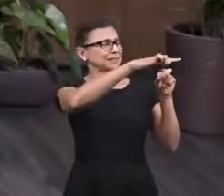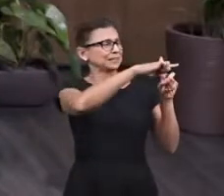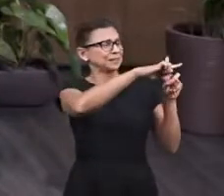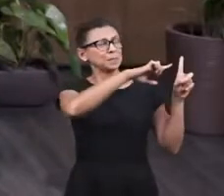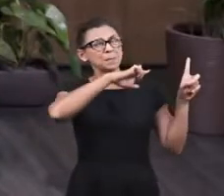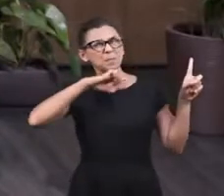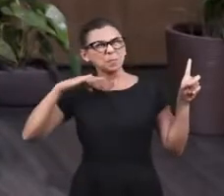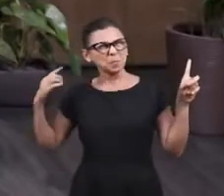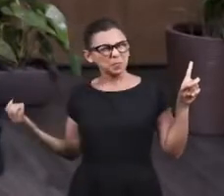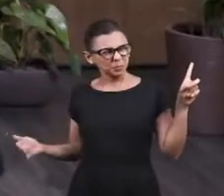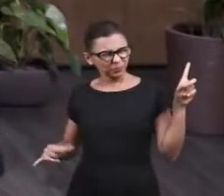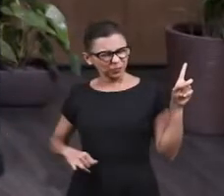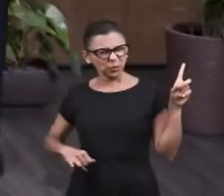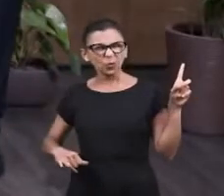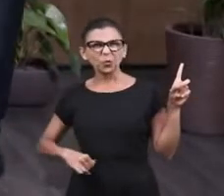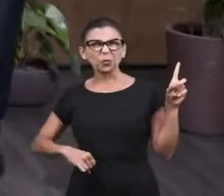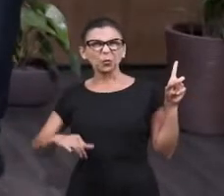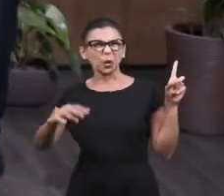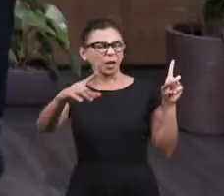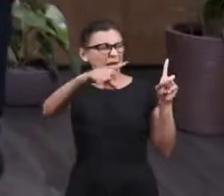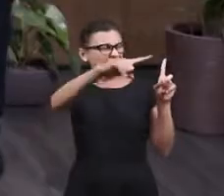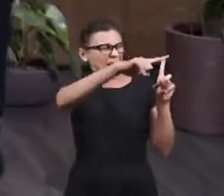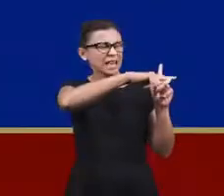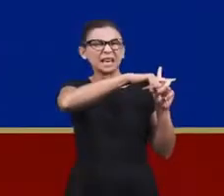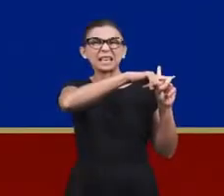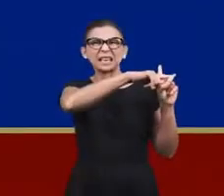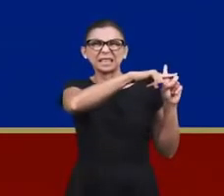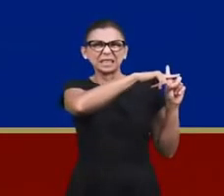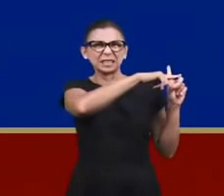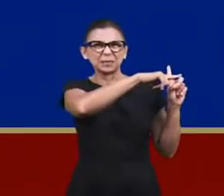with his blood, with his death, he